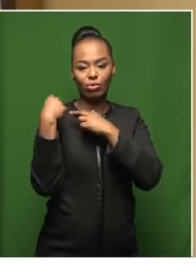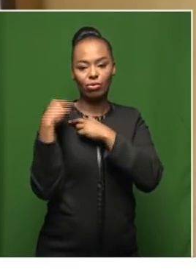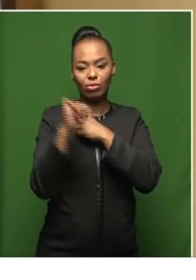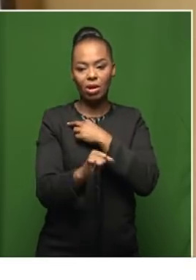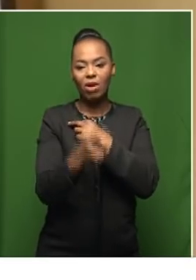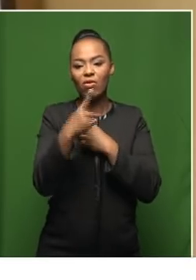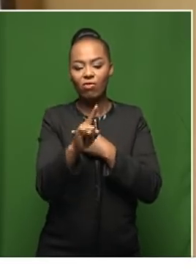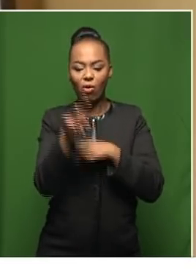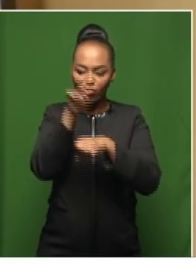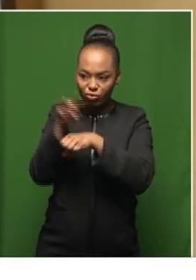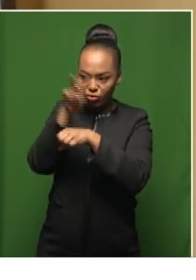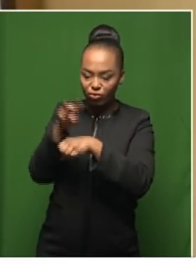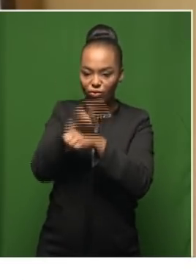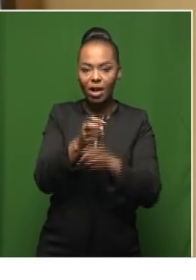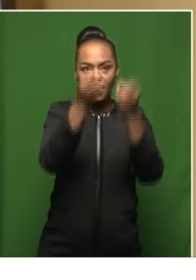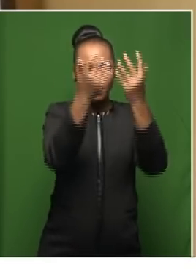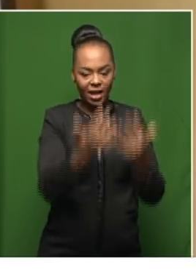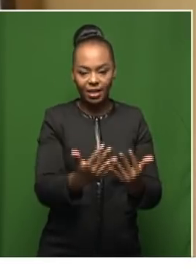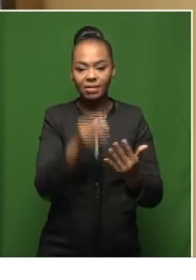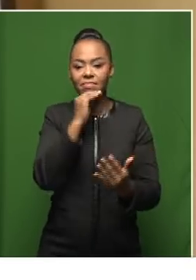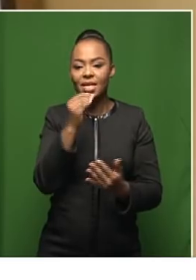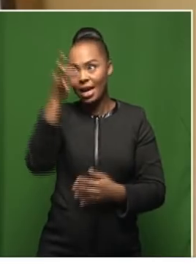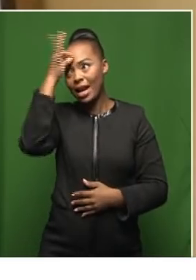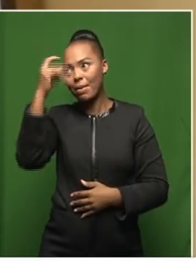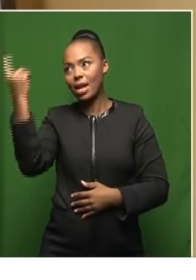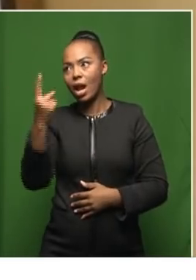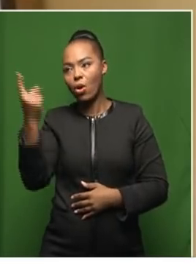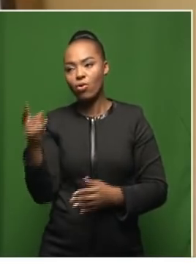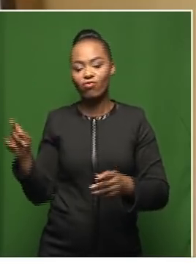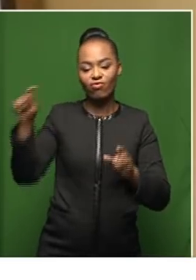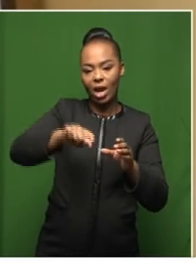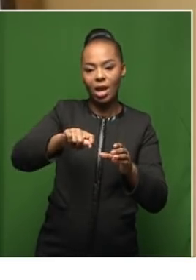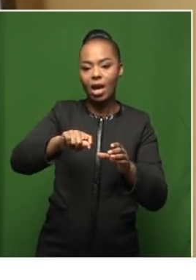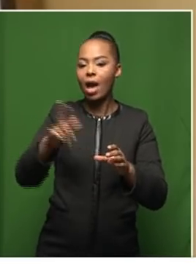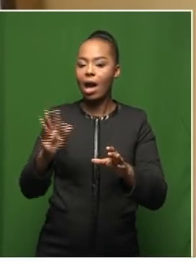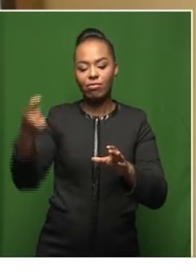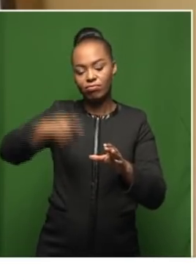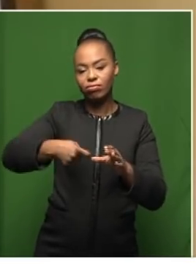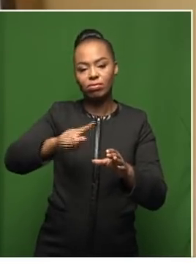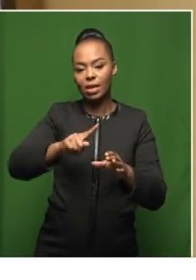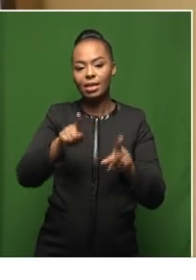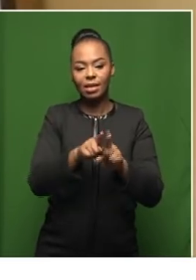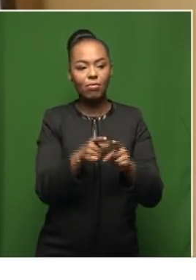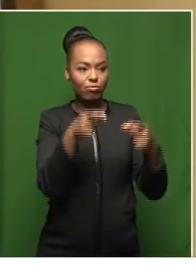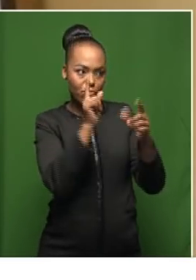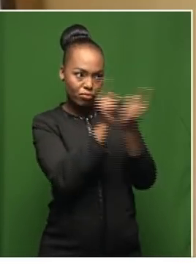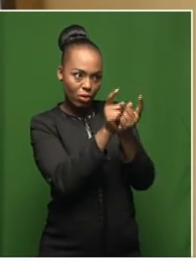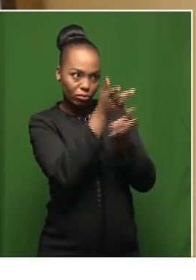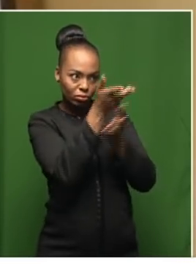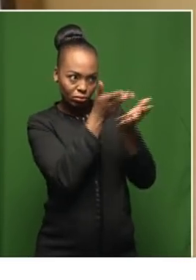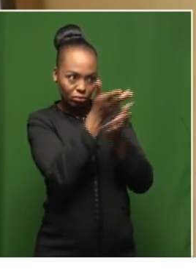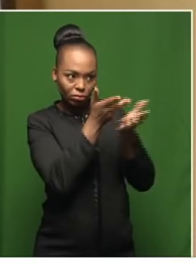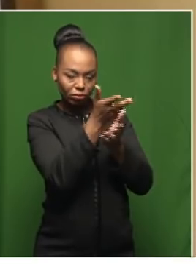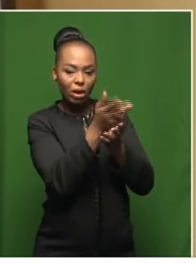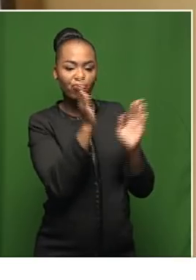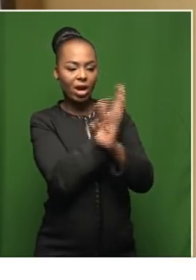so that government alone is not the one that is financing, but that we could approach medical schemes, and we could also approach the